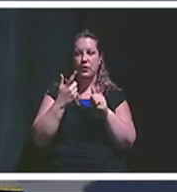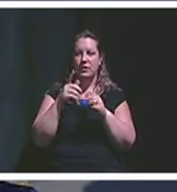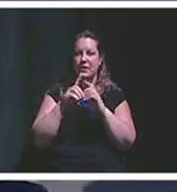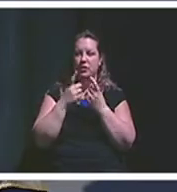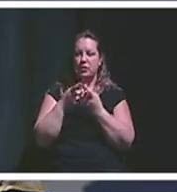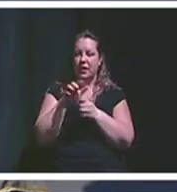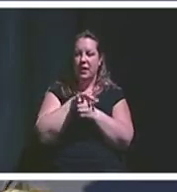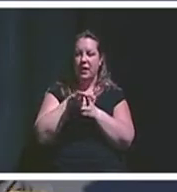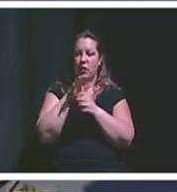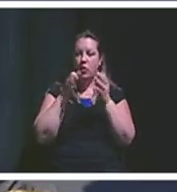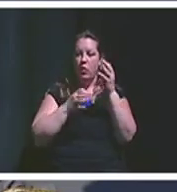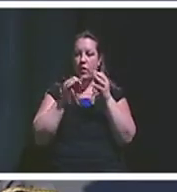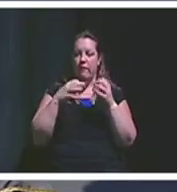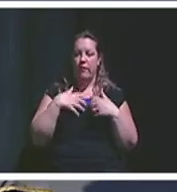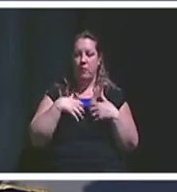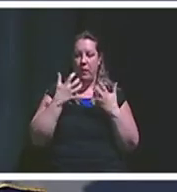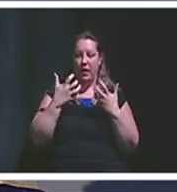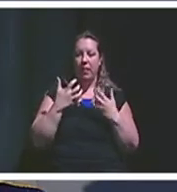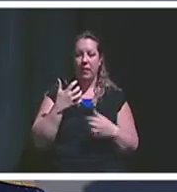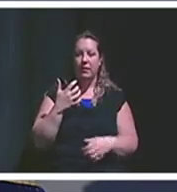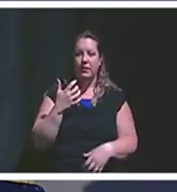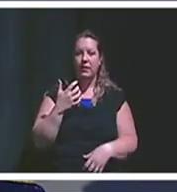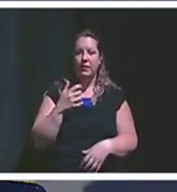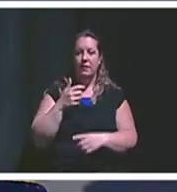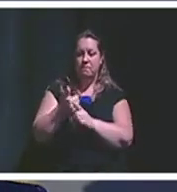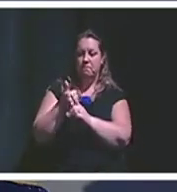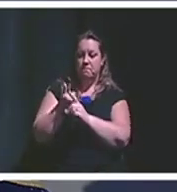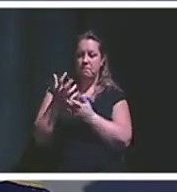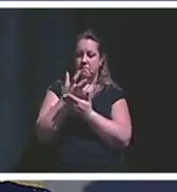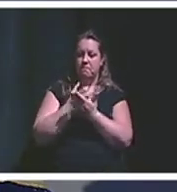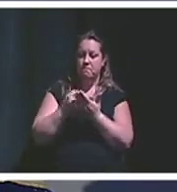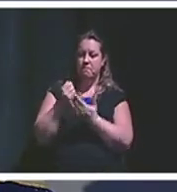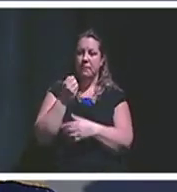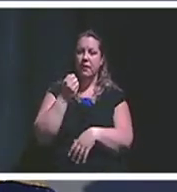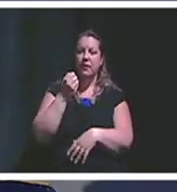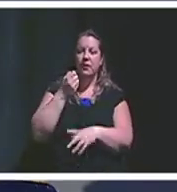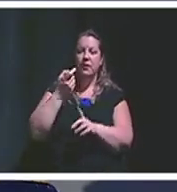Lewis earned his Bachelor of Science degree from University of Montana,